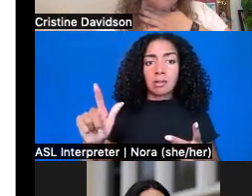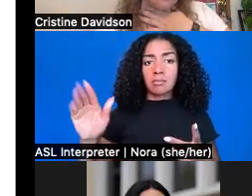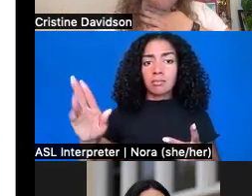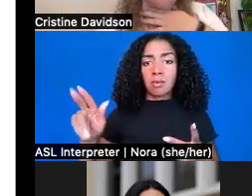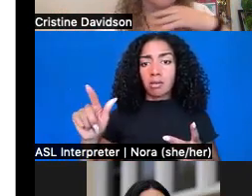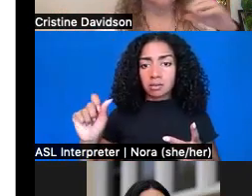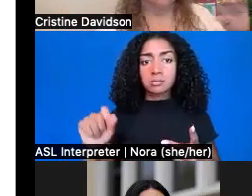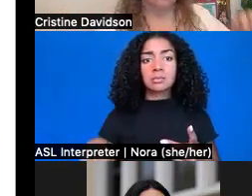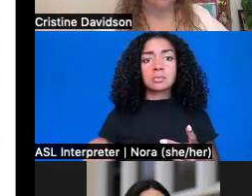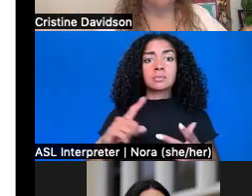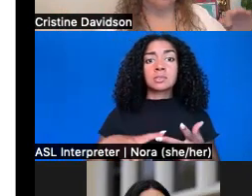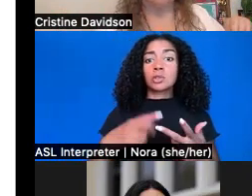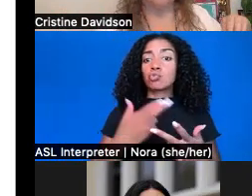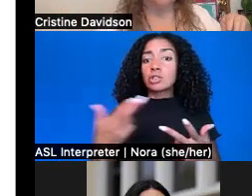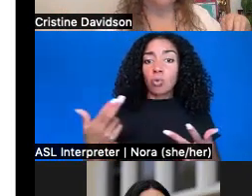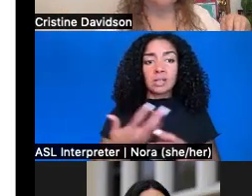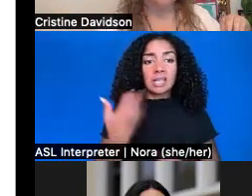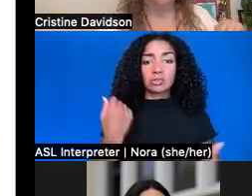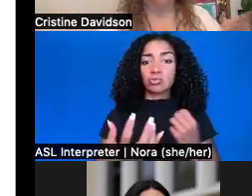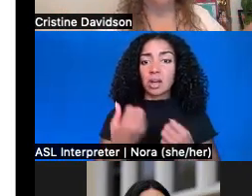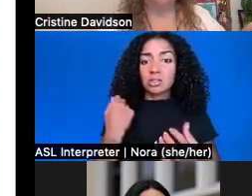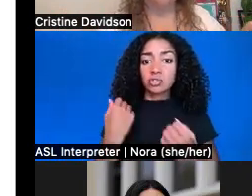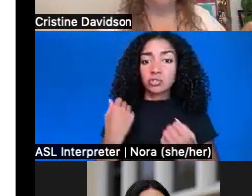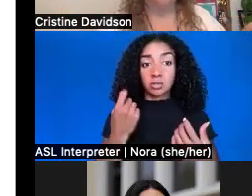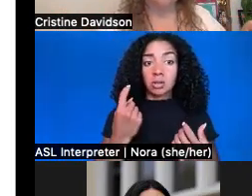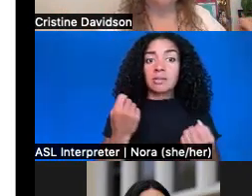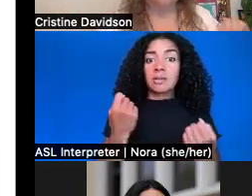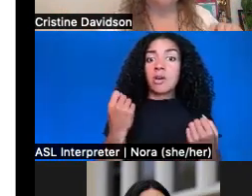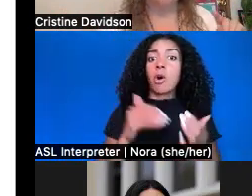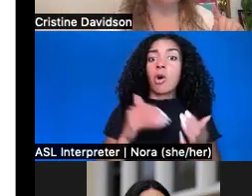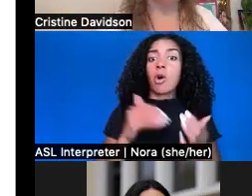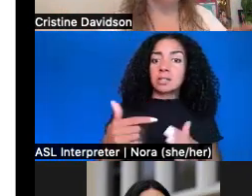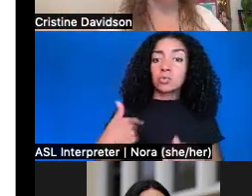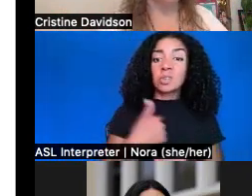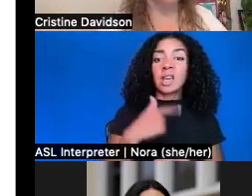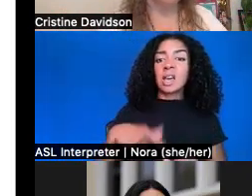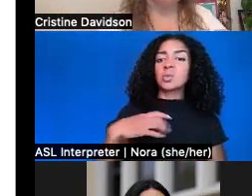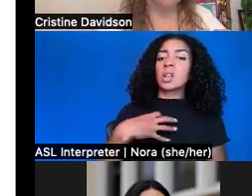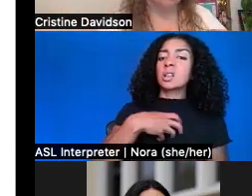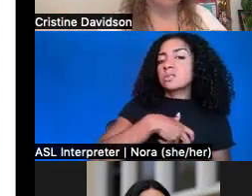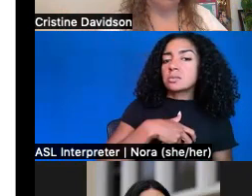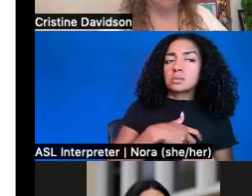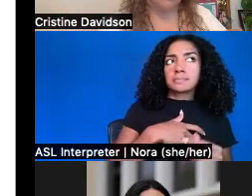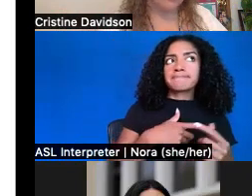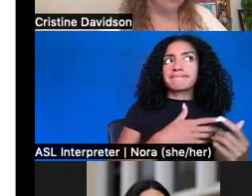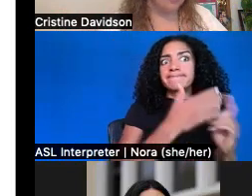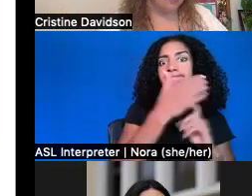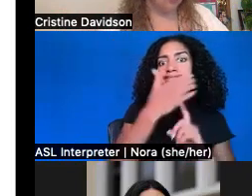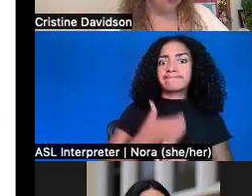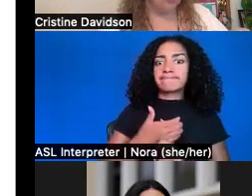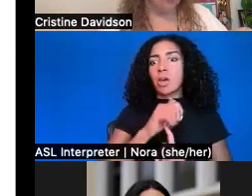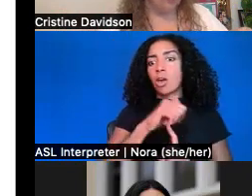So many times we've had to assume other religions to avoid persecution. In the very beginning of that video, that woman